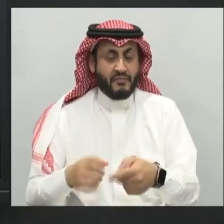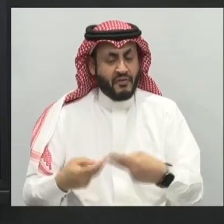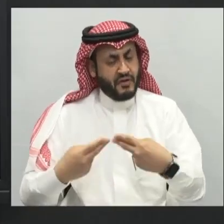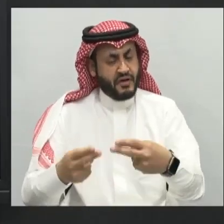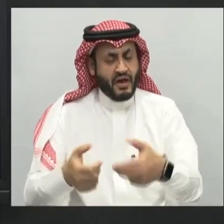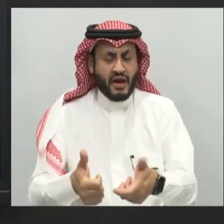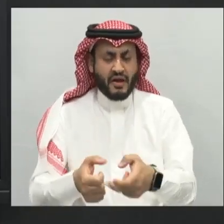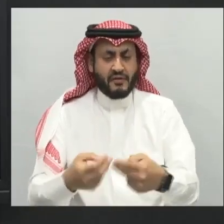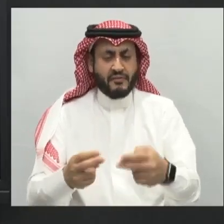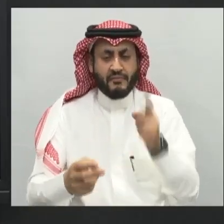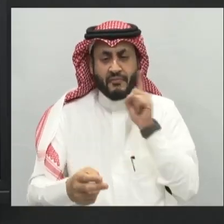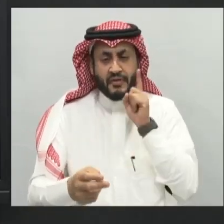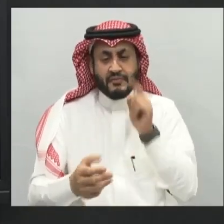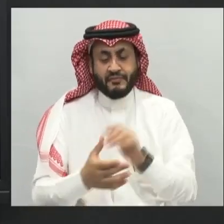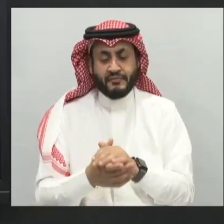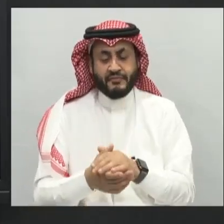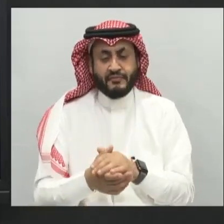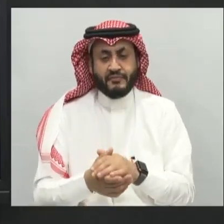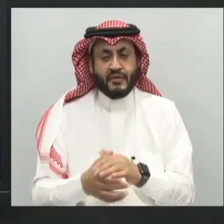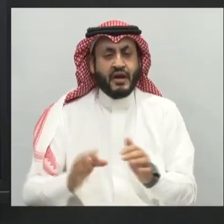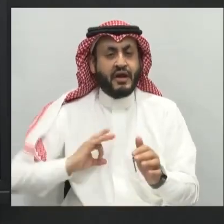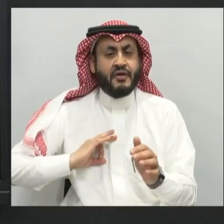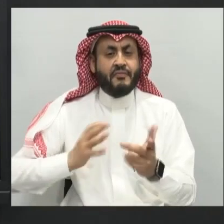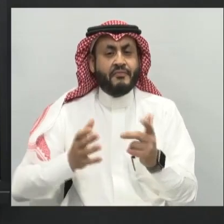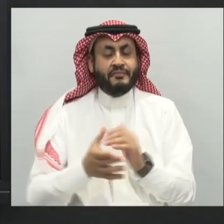games, right? What day do you like?